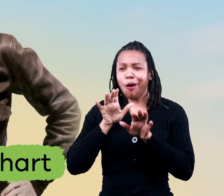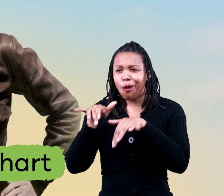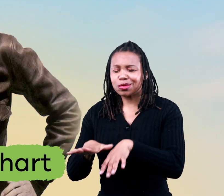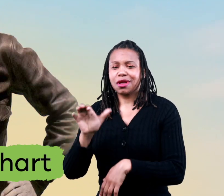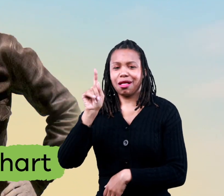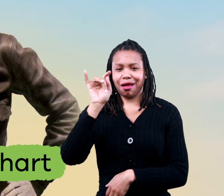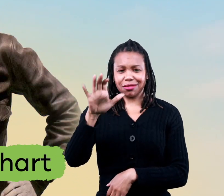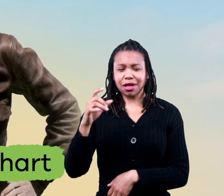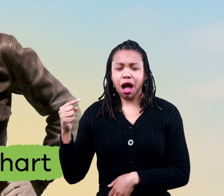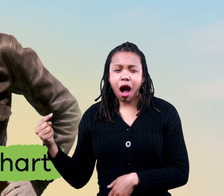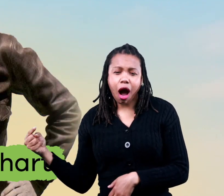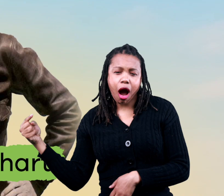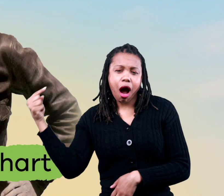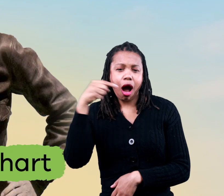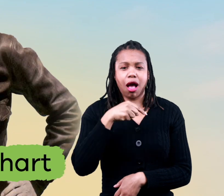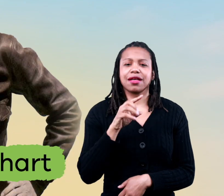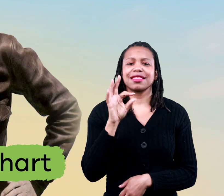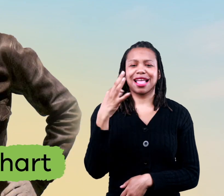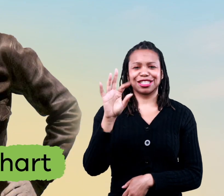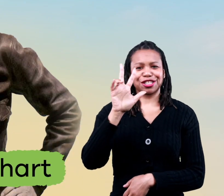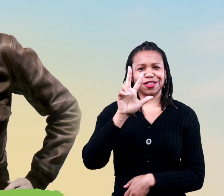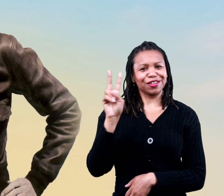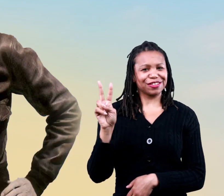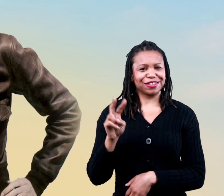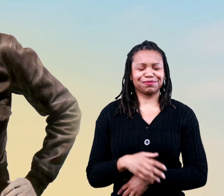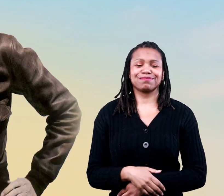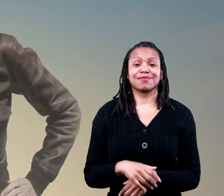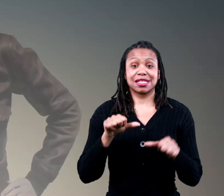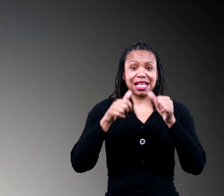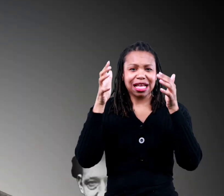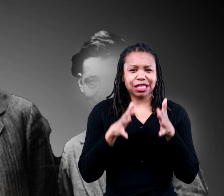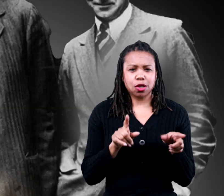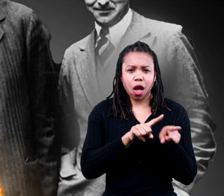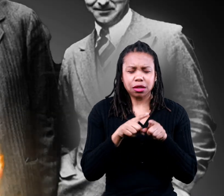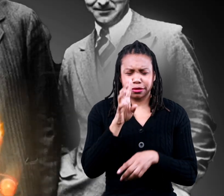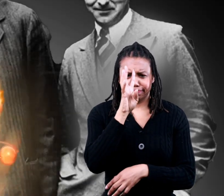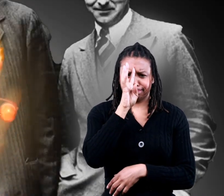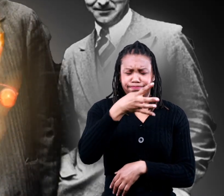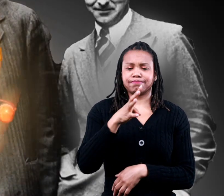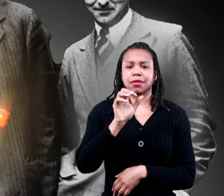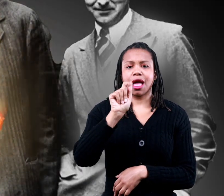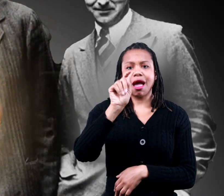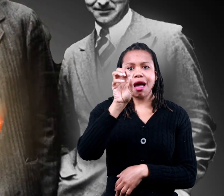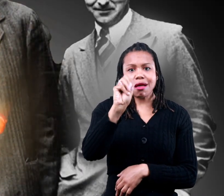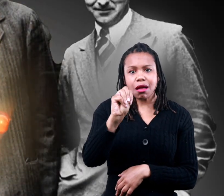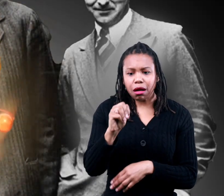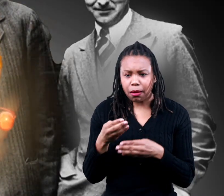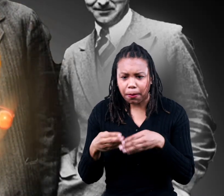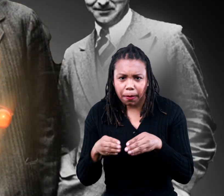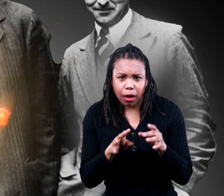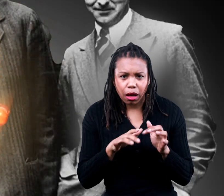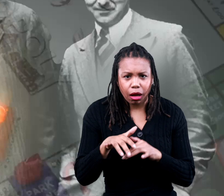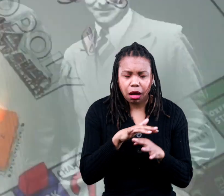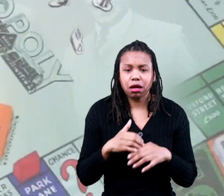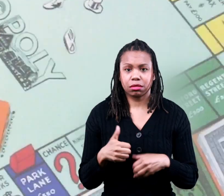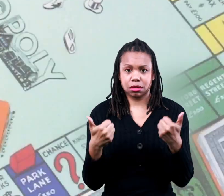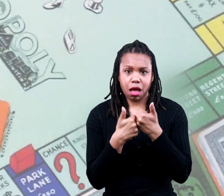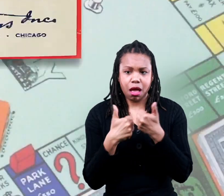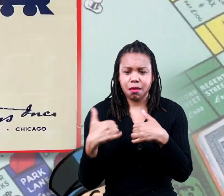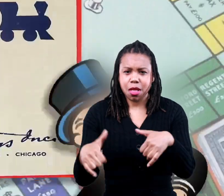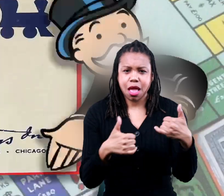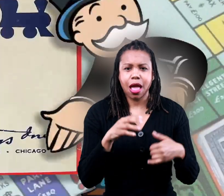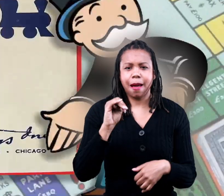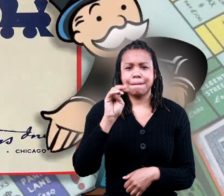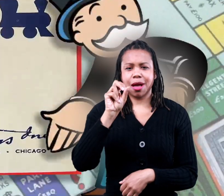fly across the Atlantic Ocean in the year 1932. Scientists also learned how to split an atom,